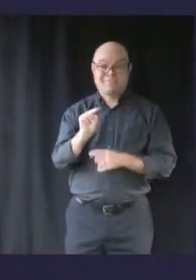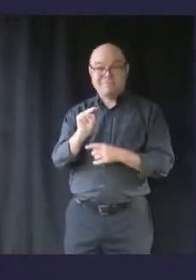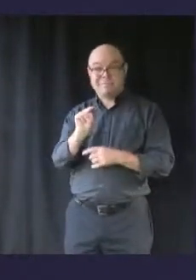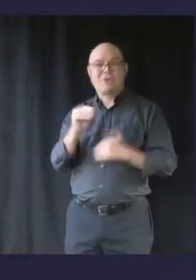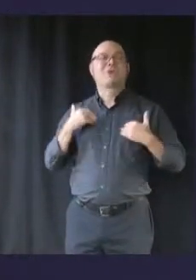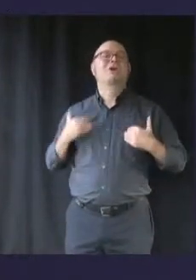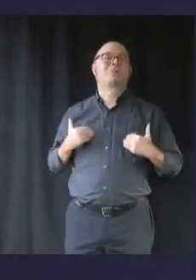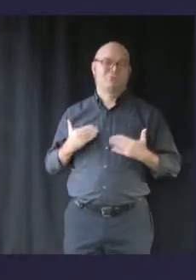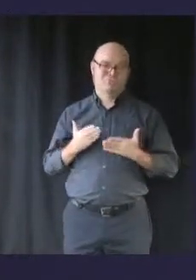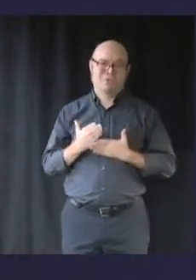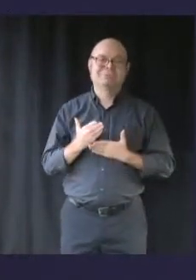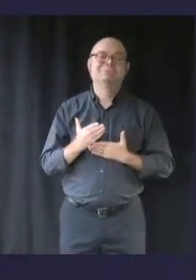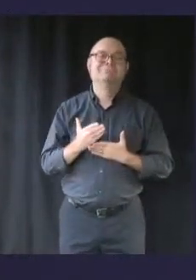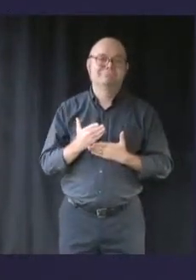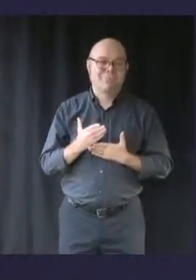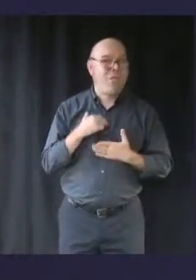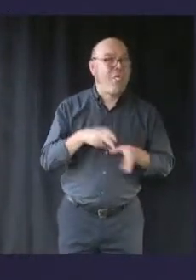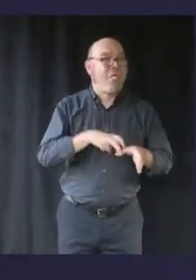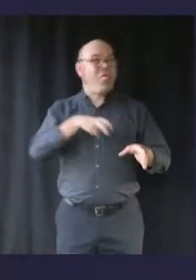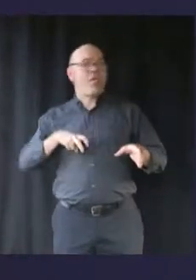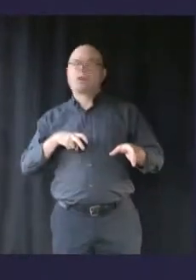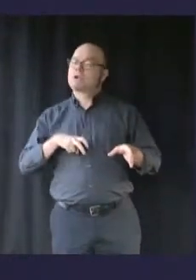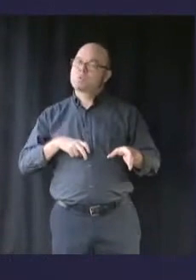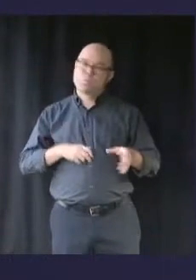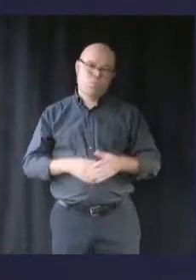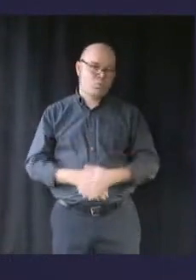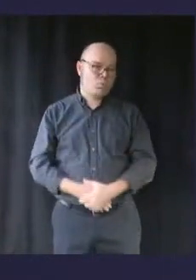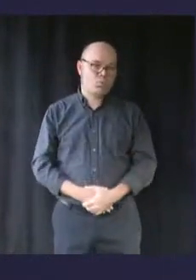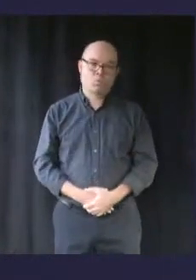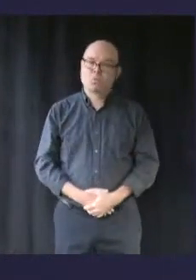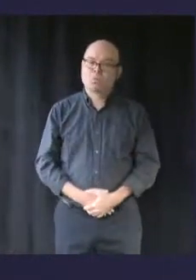States of America didn't want to be part.